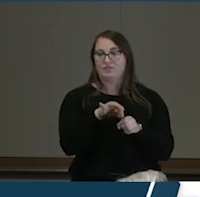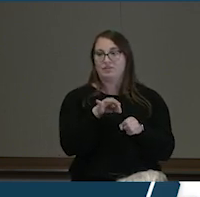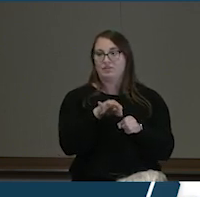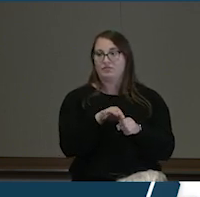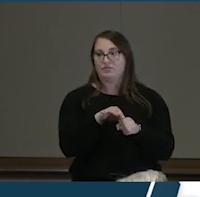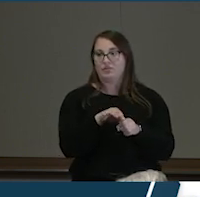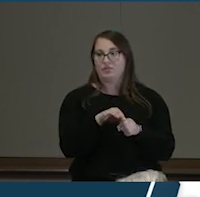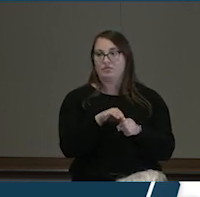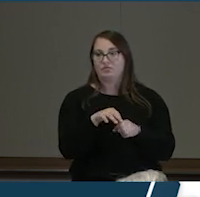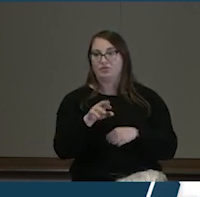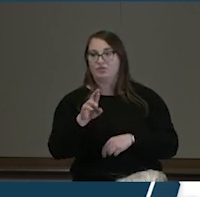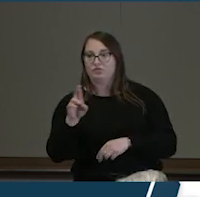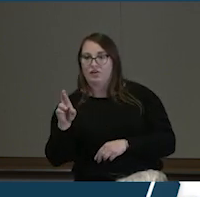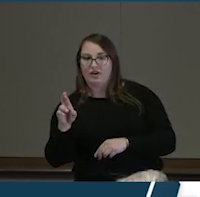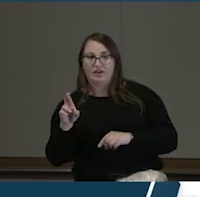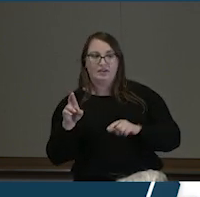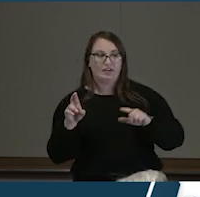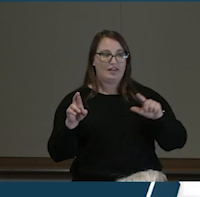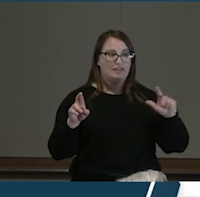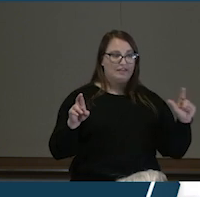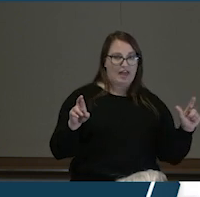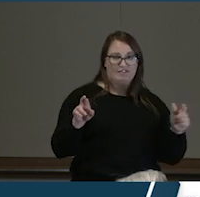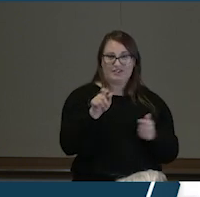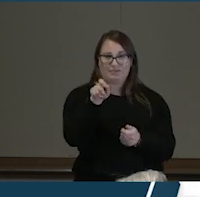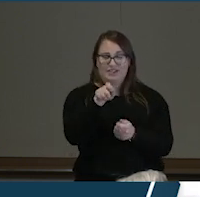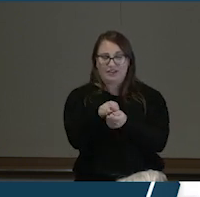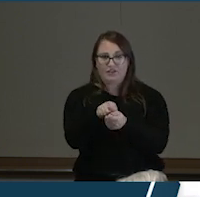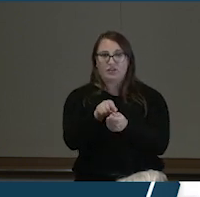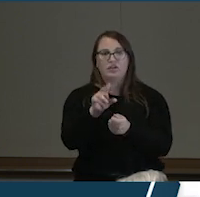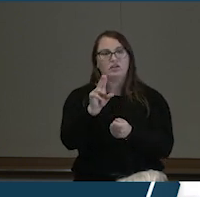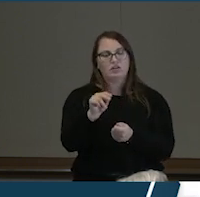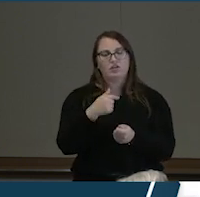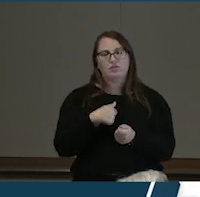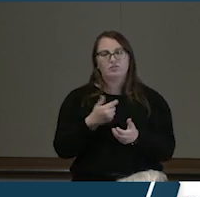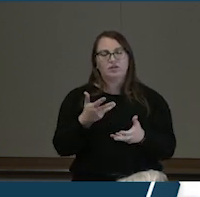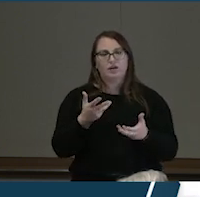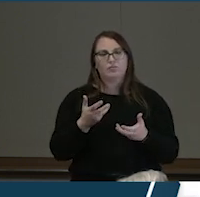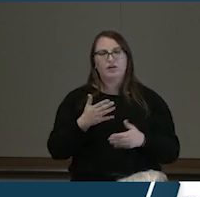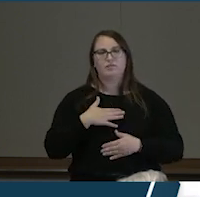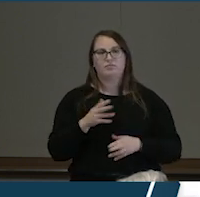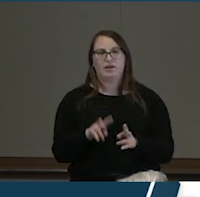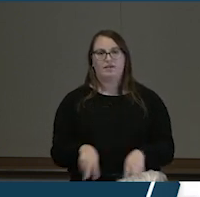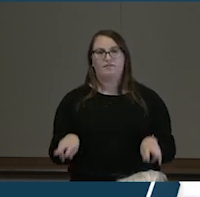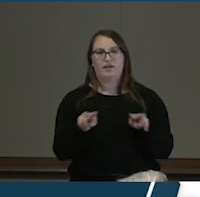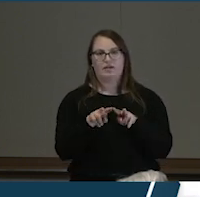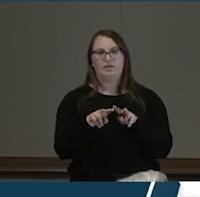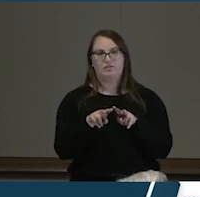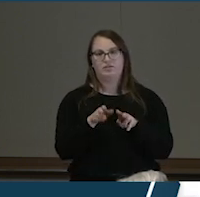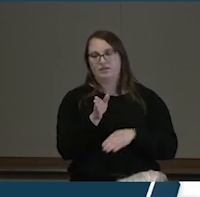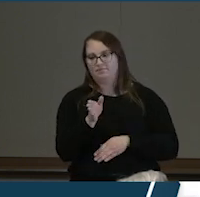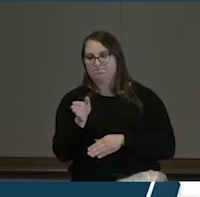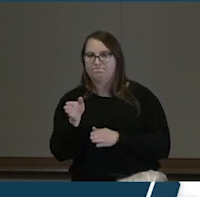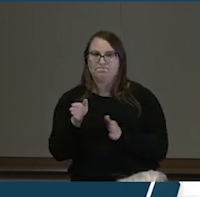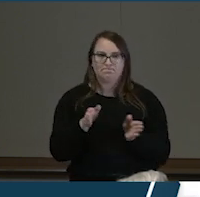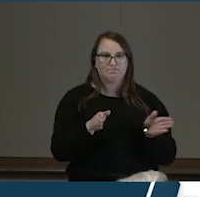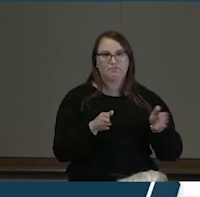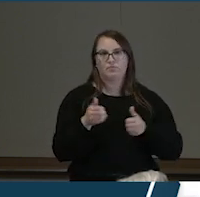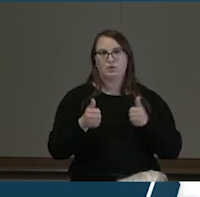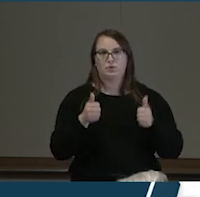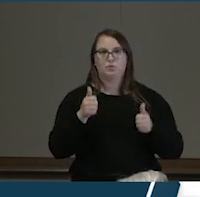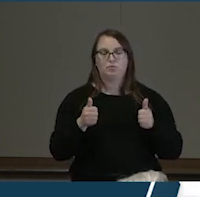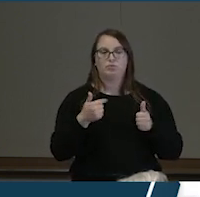I think is going to be beneficial for what I advocate for and the people that I try to support. And